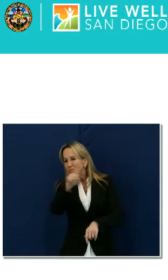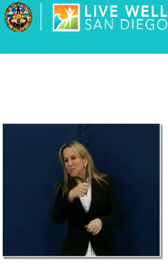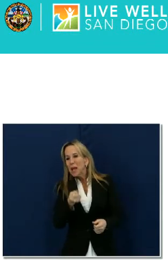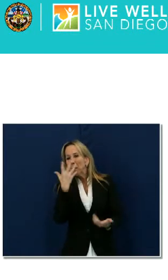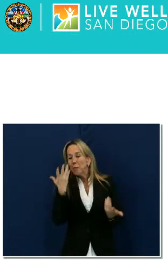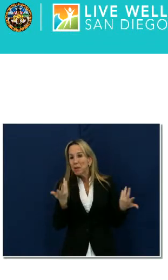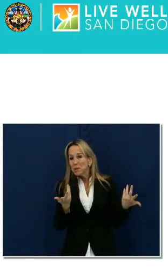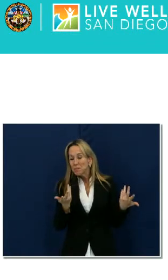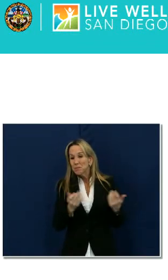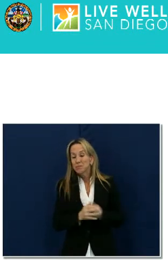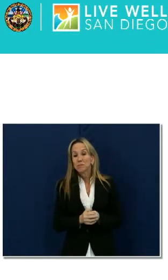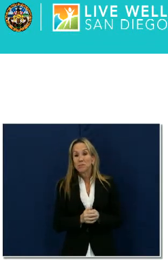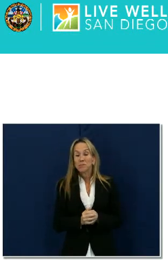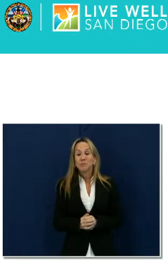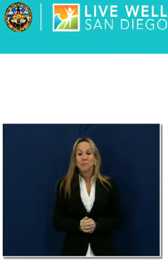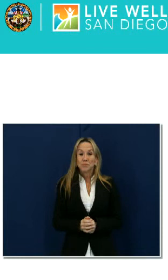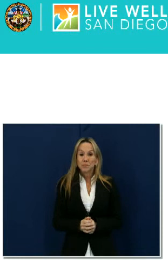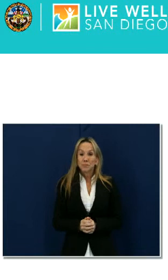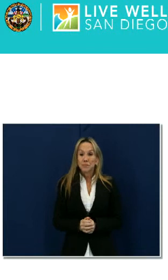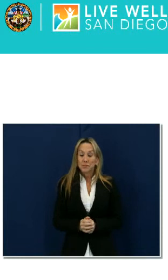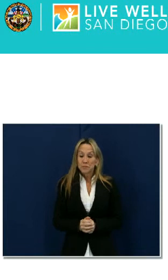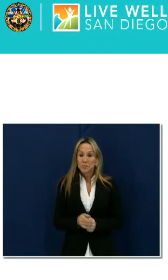today? Let's go to our next chart.